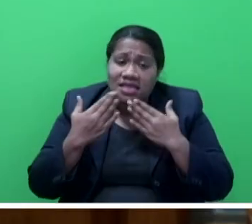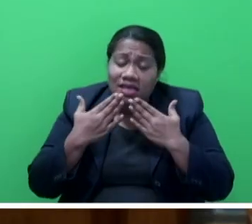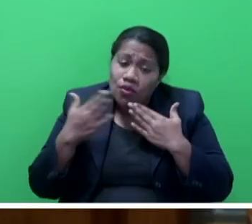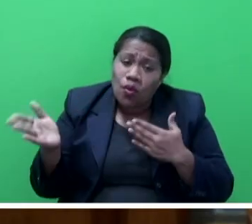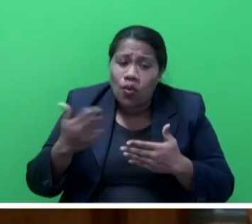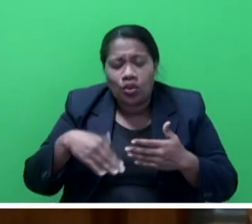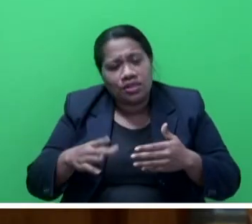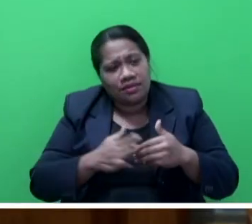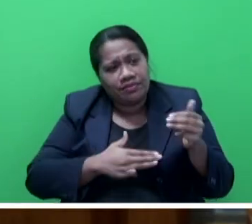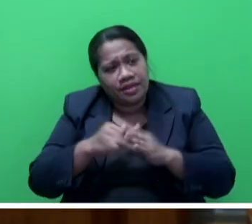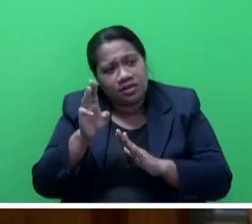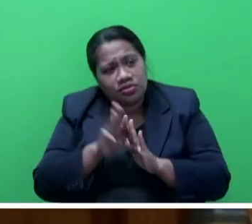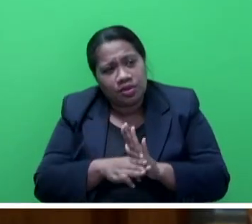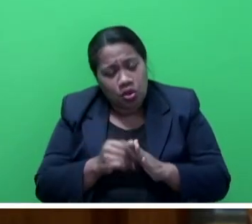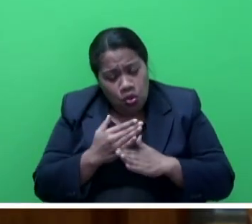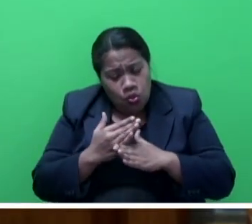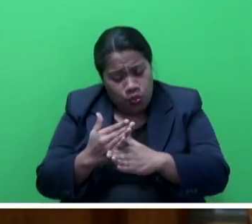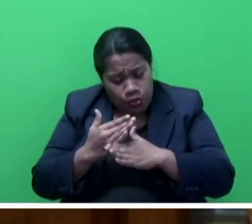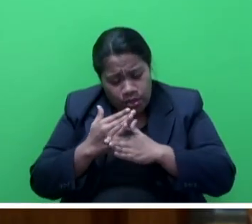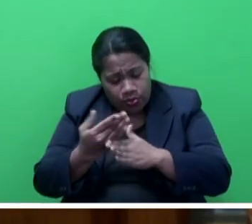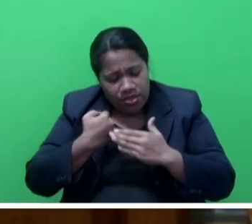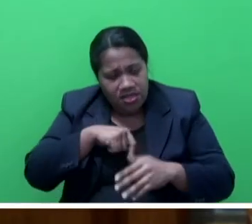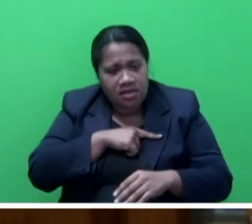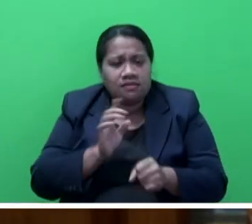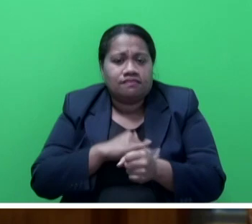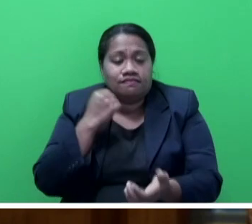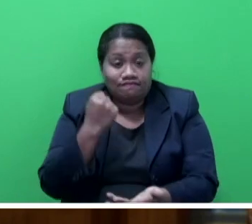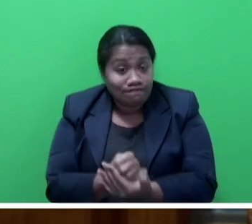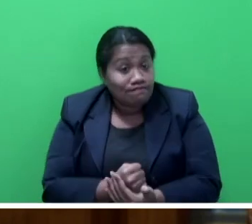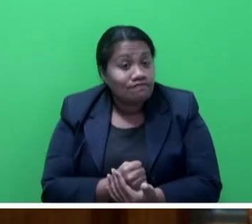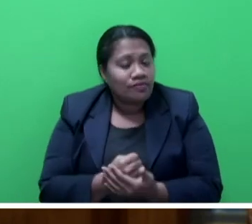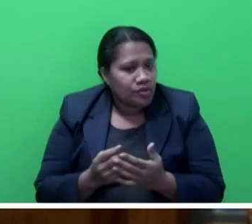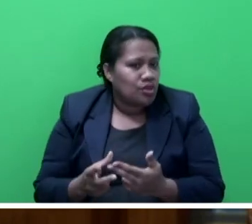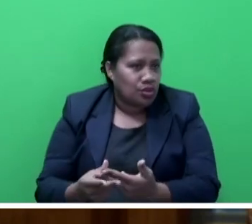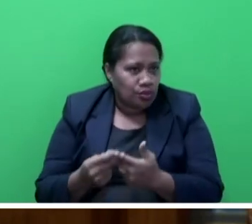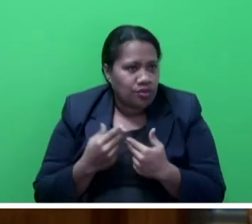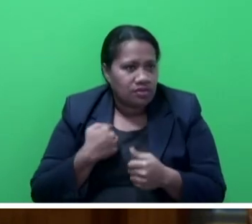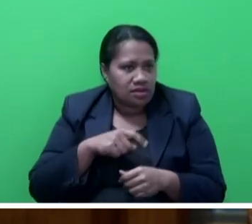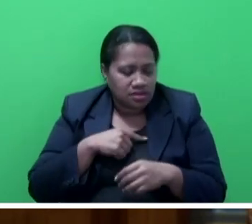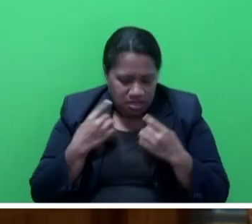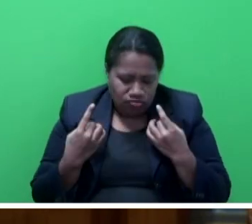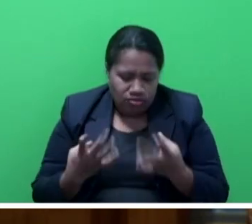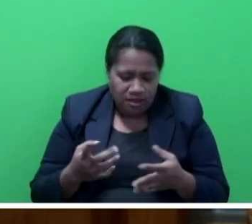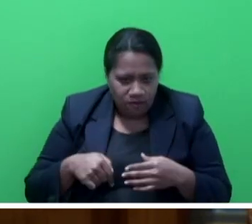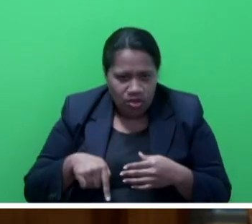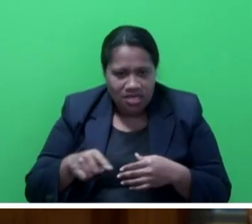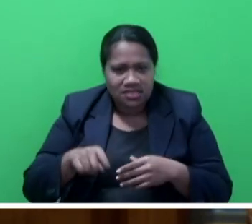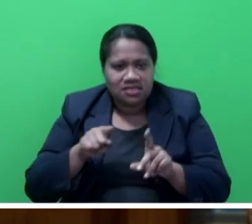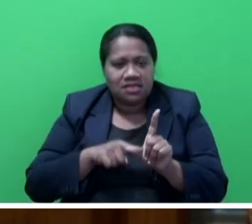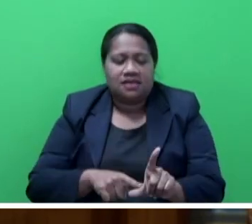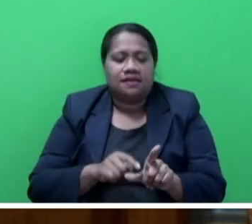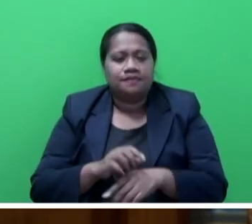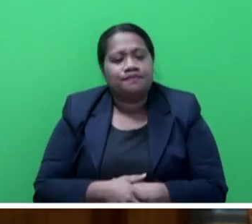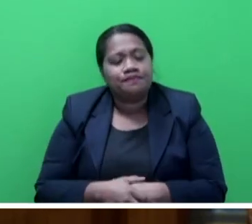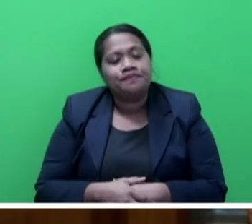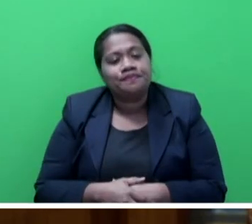have very proactively worked with us to ensuring that they, with us, got the schools ready for this academic year.